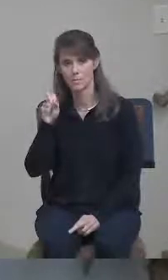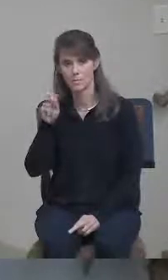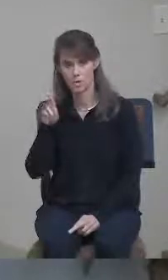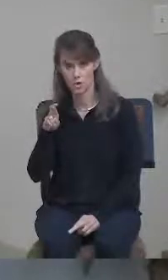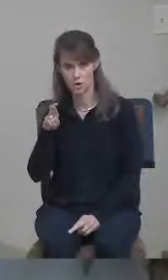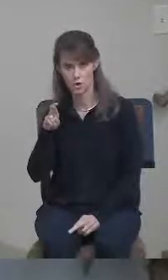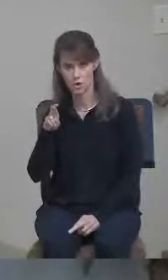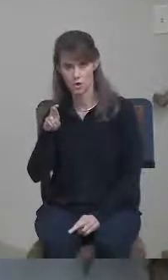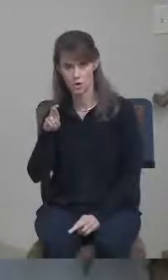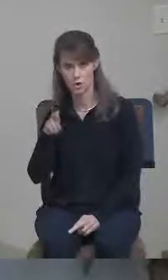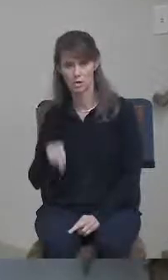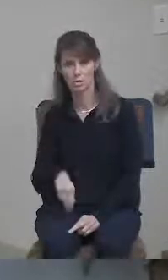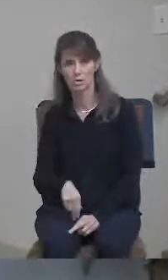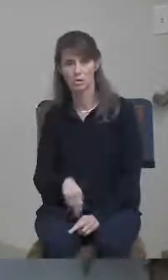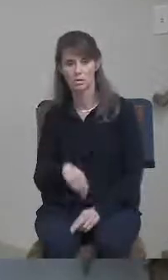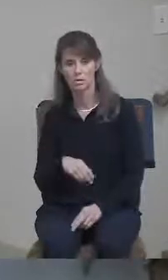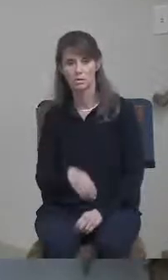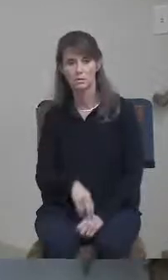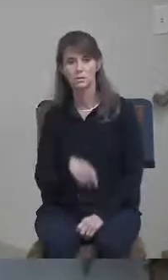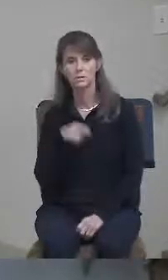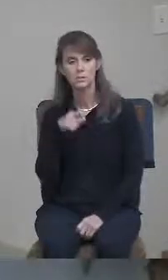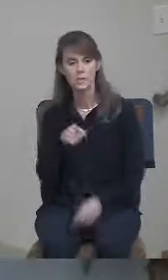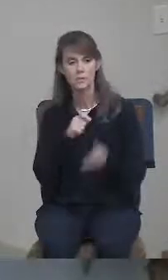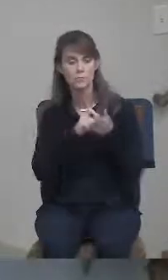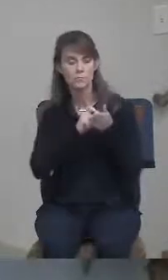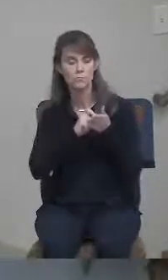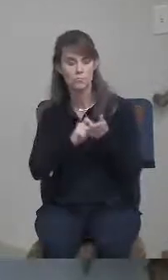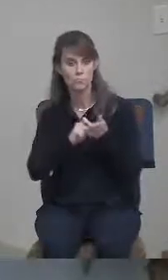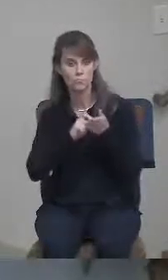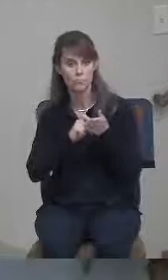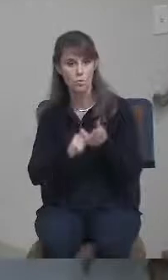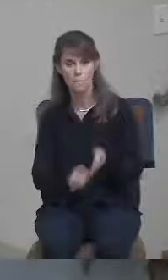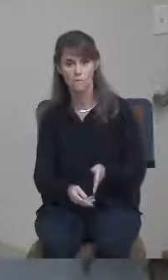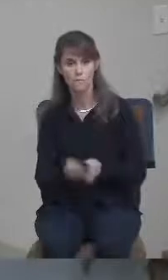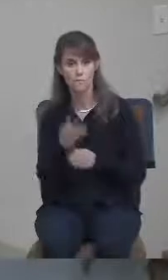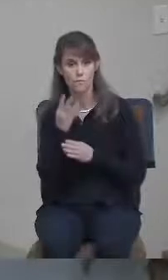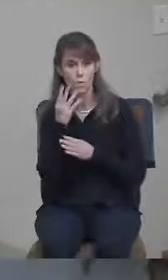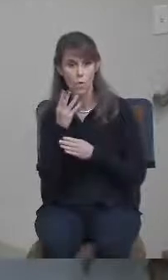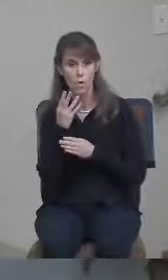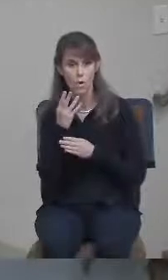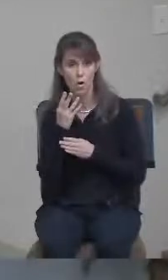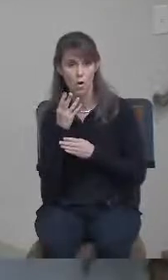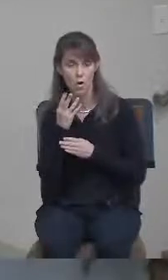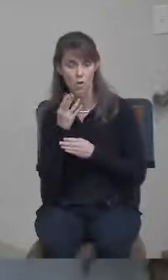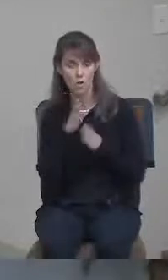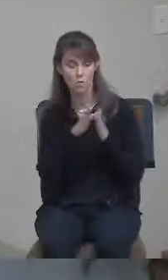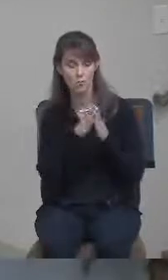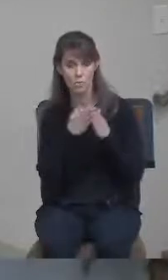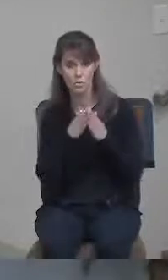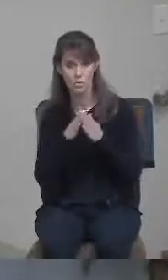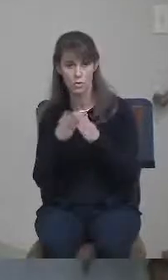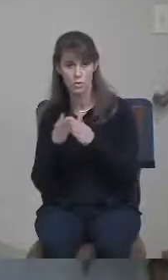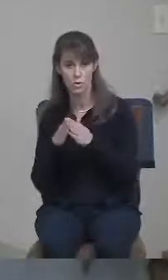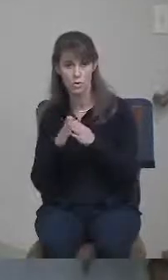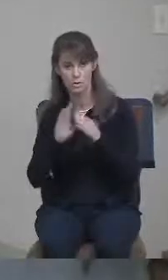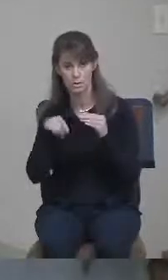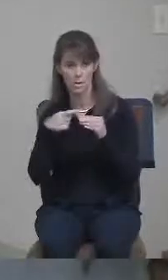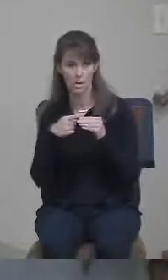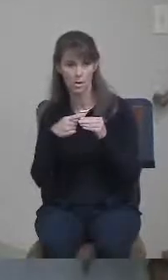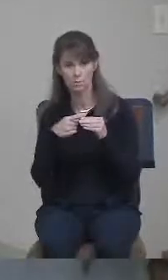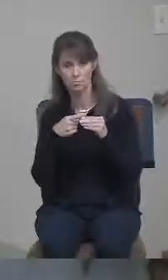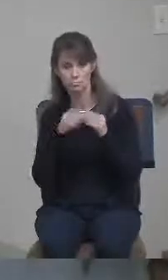2011. And he wrote 4 volumes on the church, this time